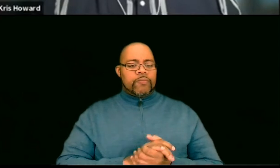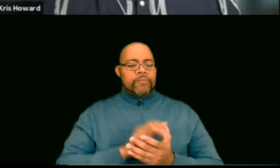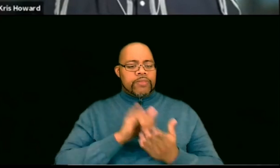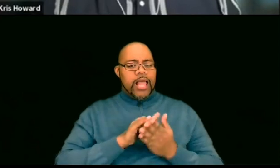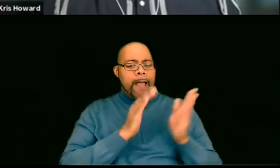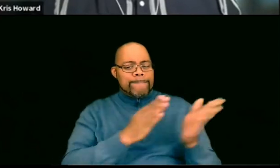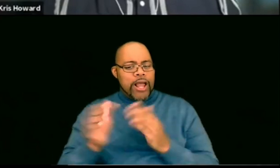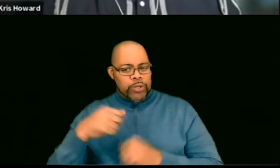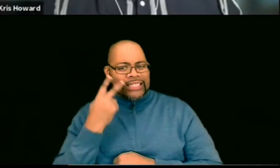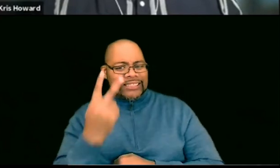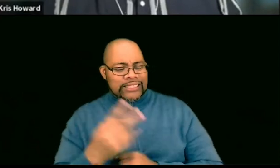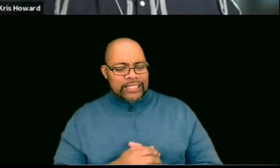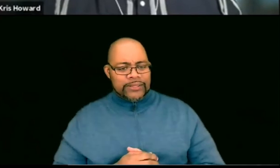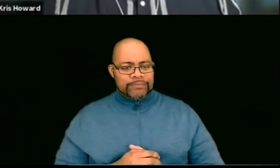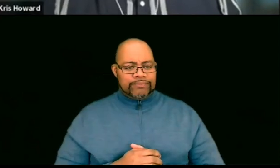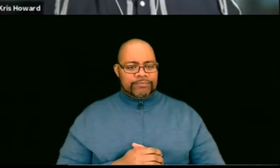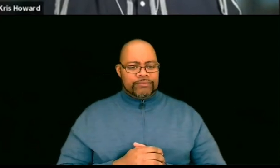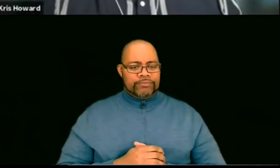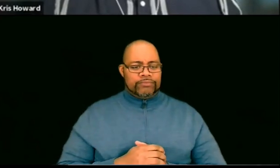You know, there are patterns that we can see